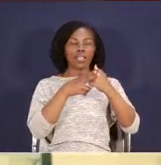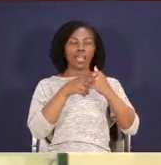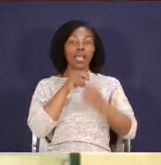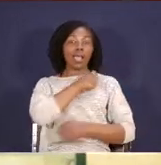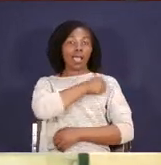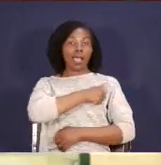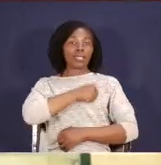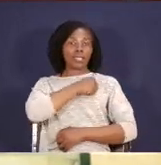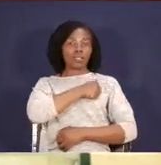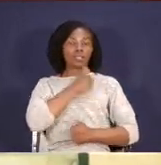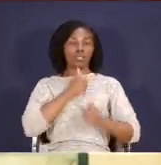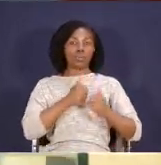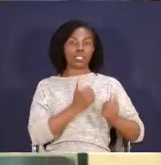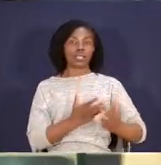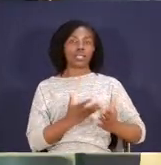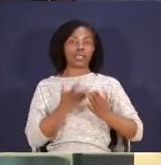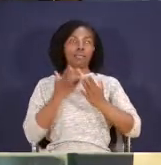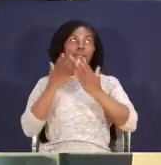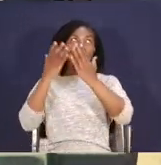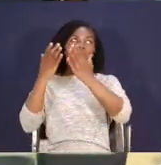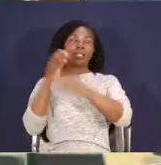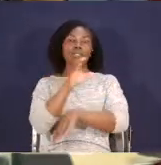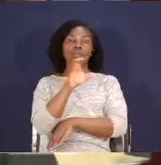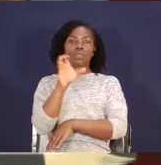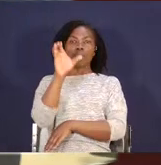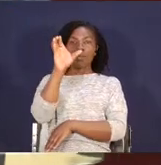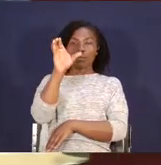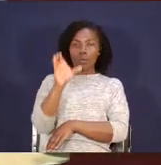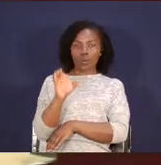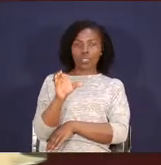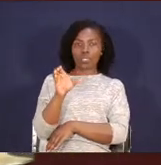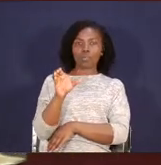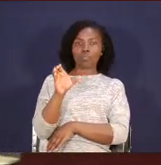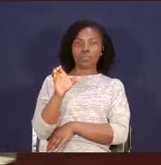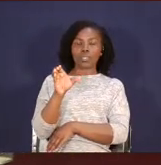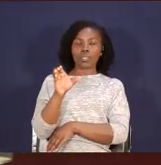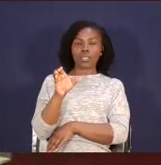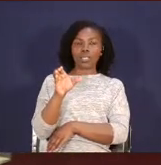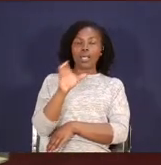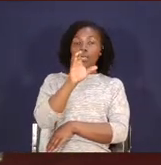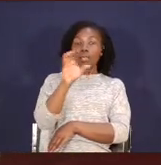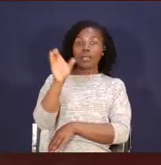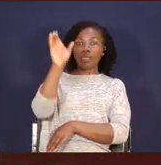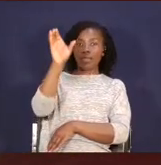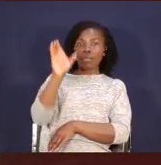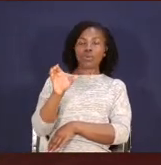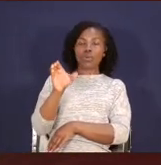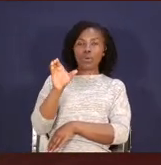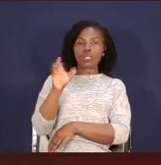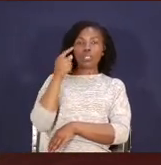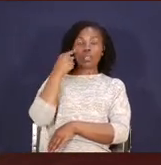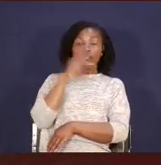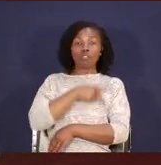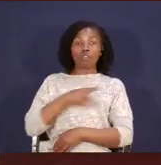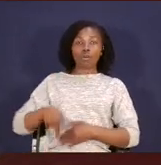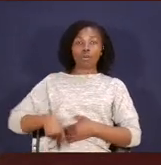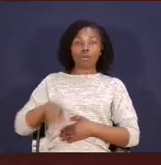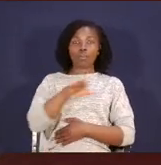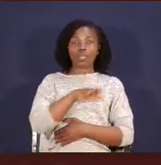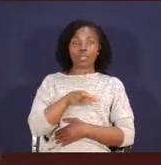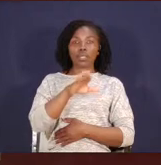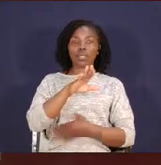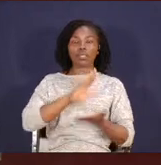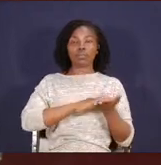cross. And he invests these credentials at the cross for kingdom glory,